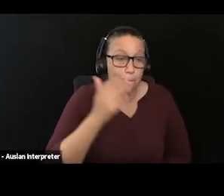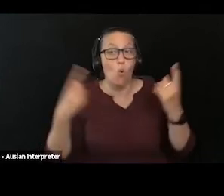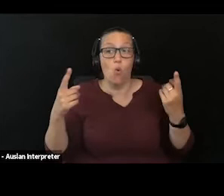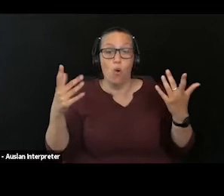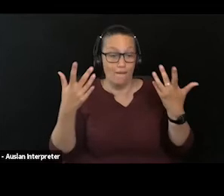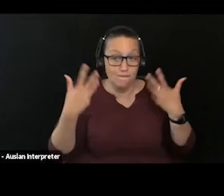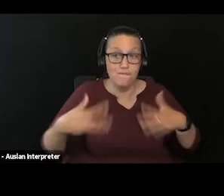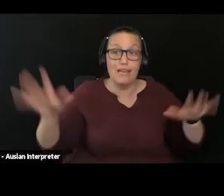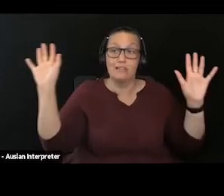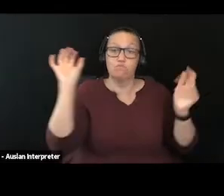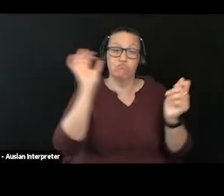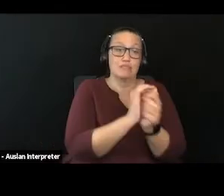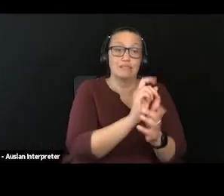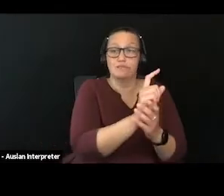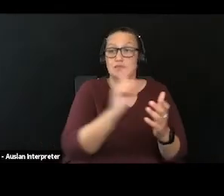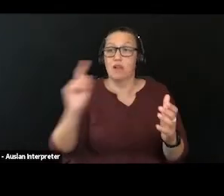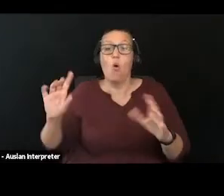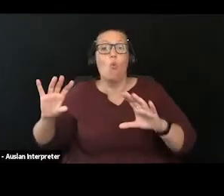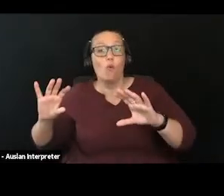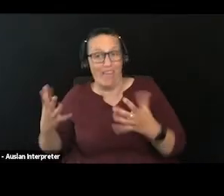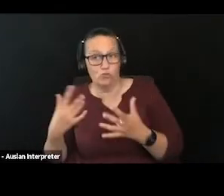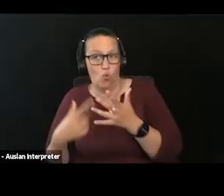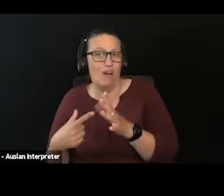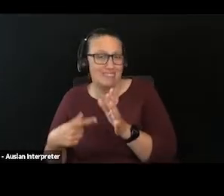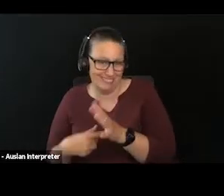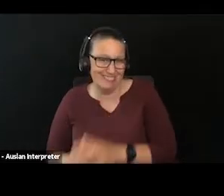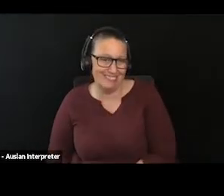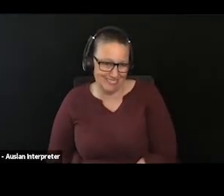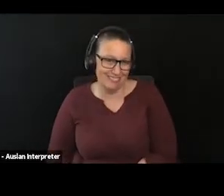in that scenario came out of prison being off OAT.